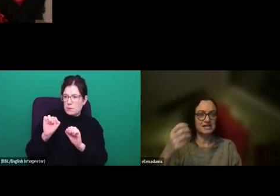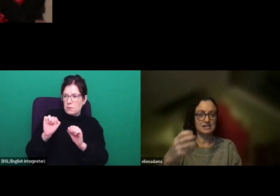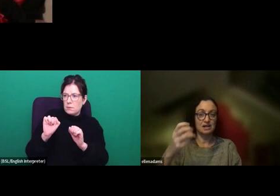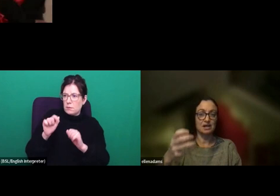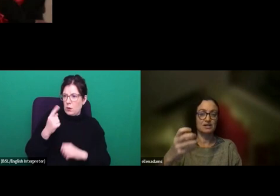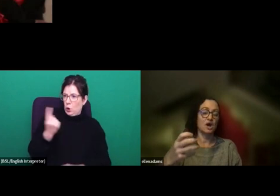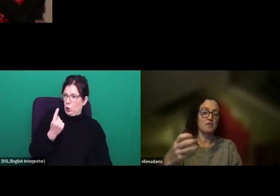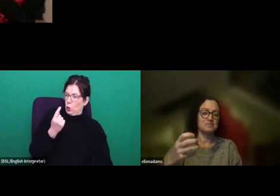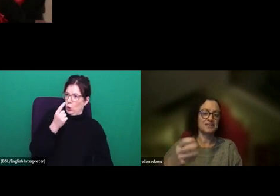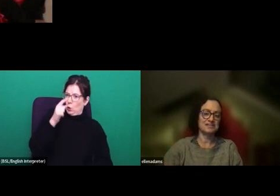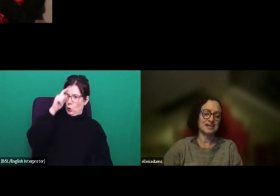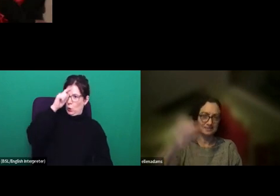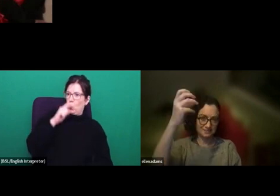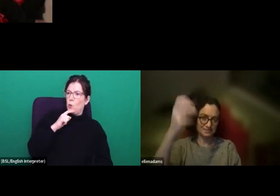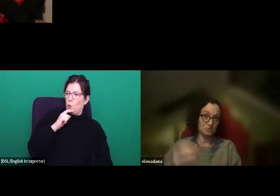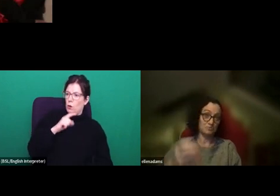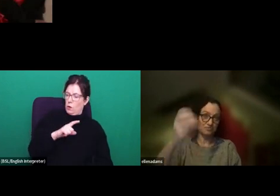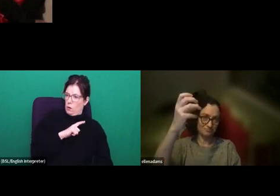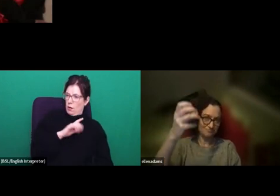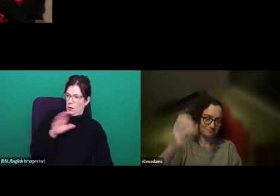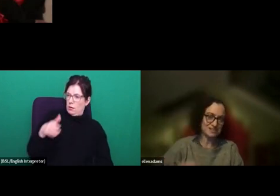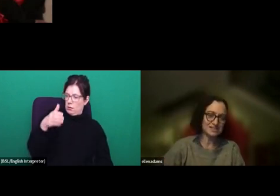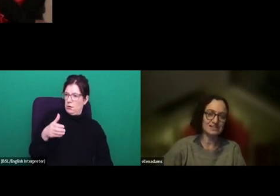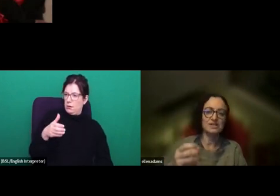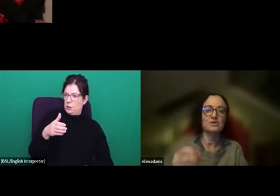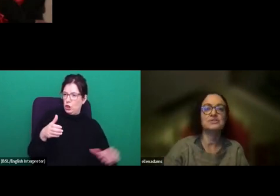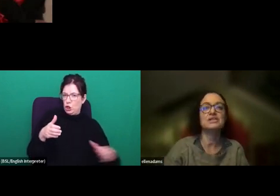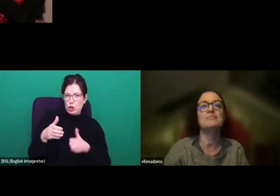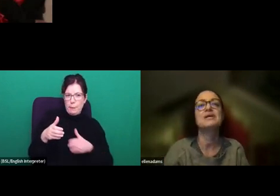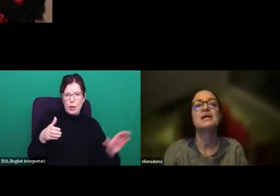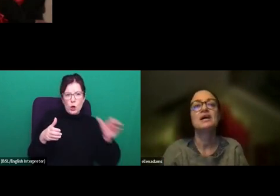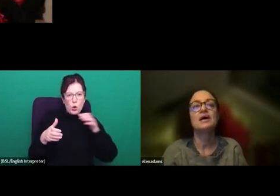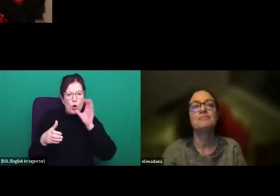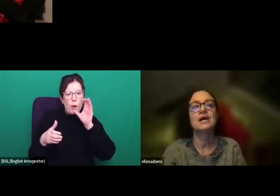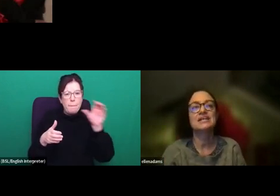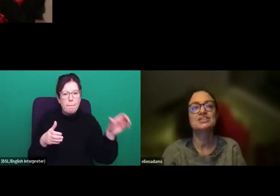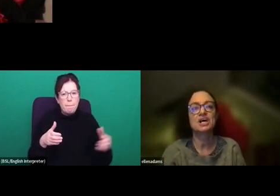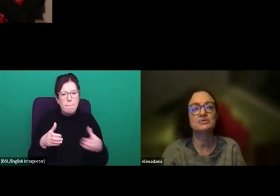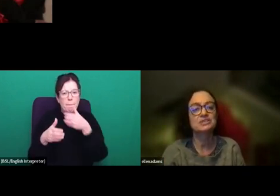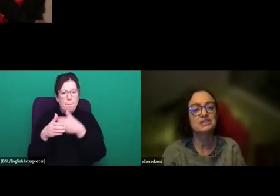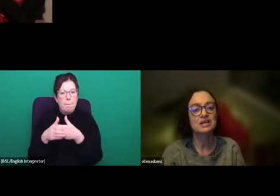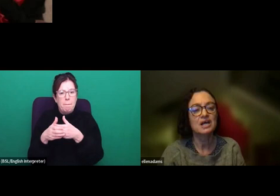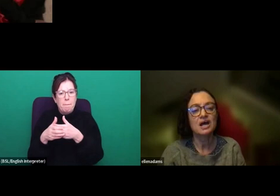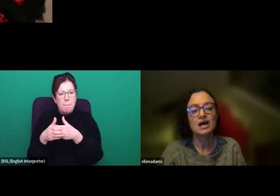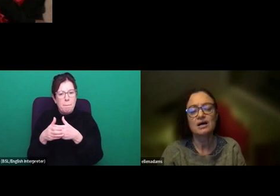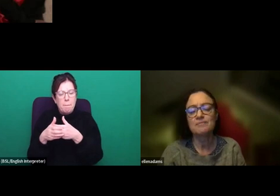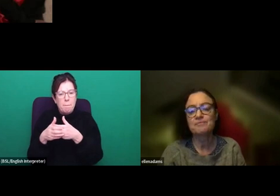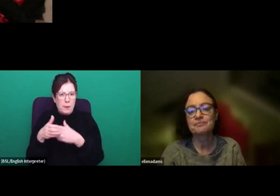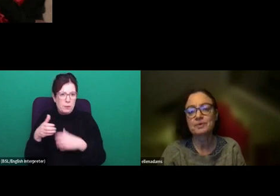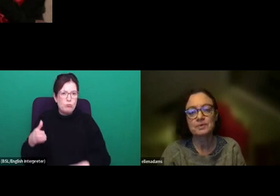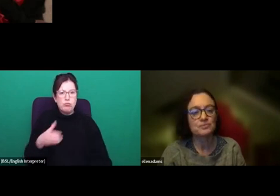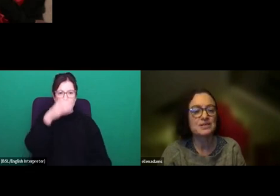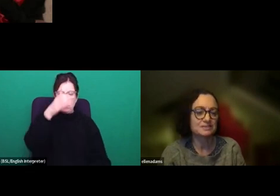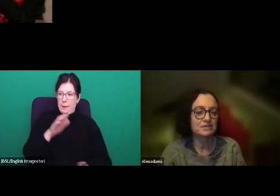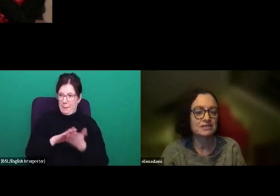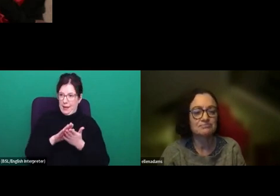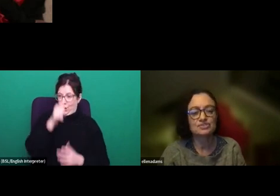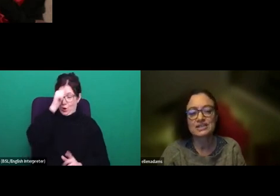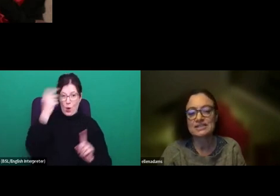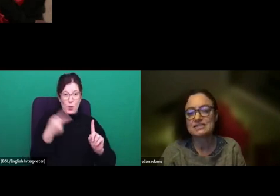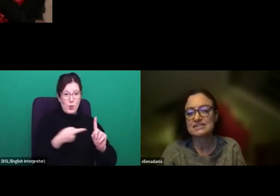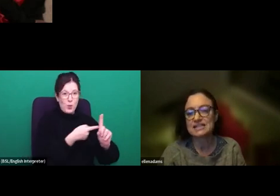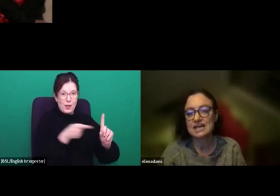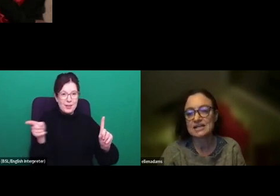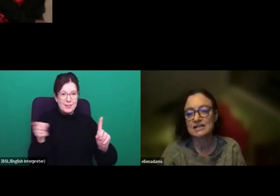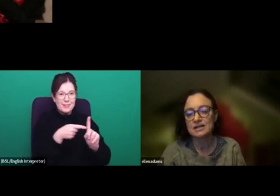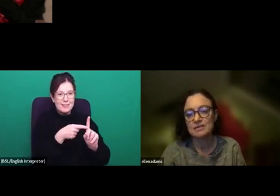holding a cup in his hand. It's sort of basically holding up a toast. It's a bit